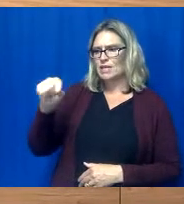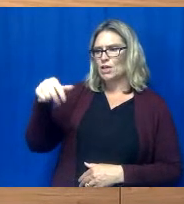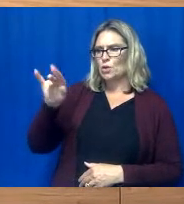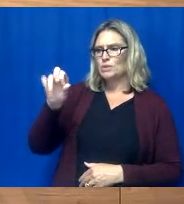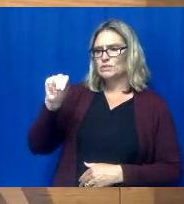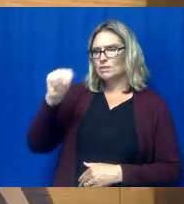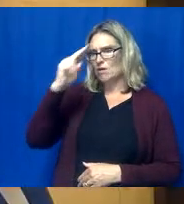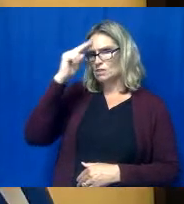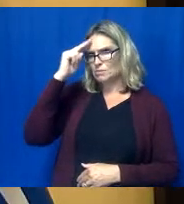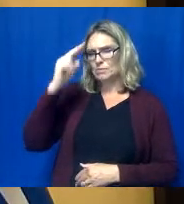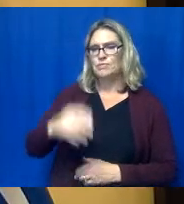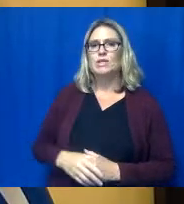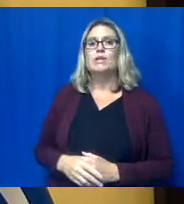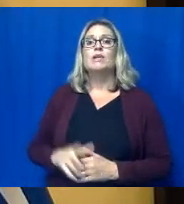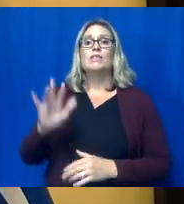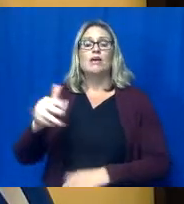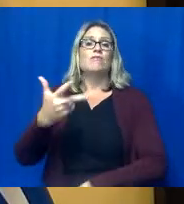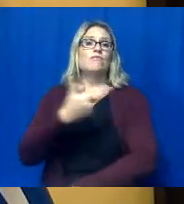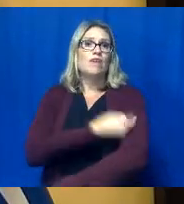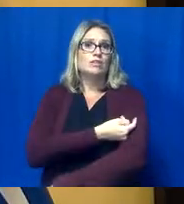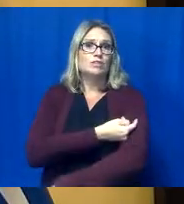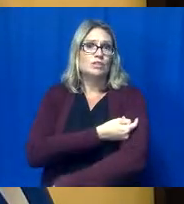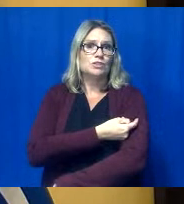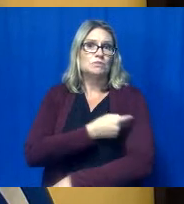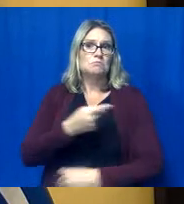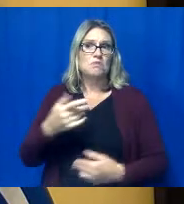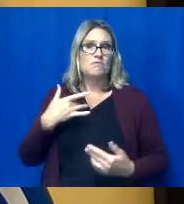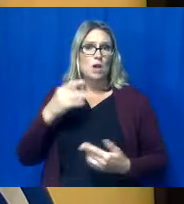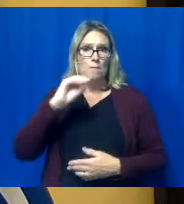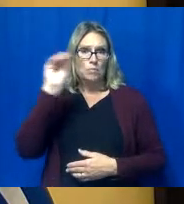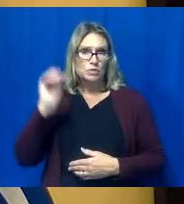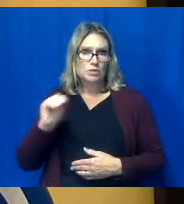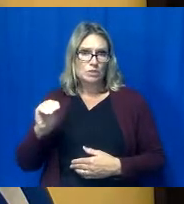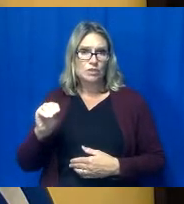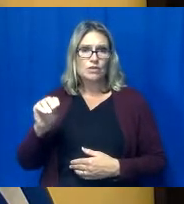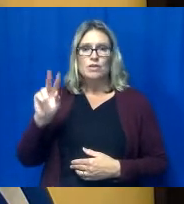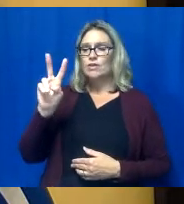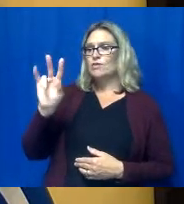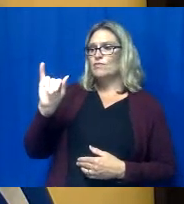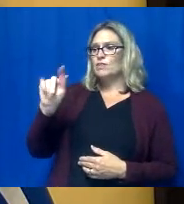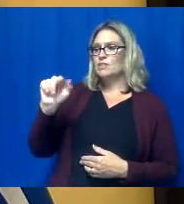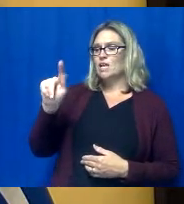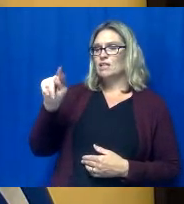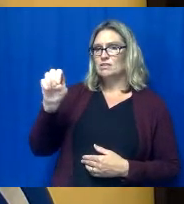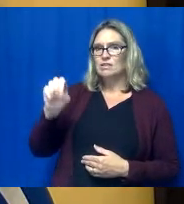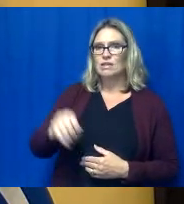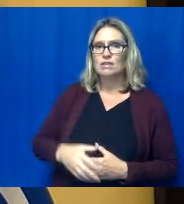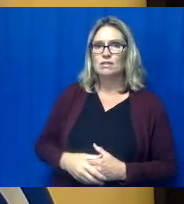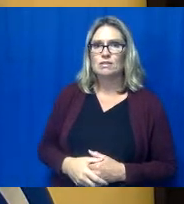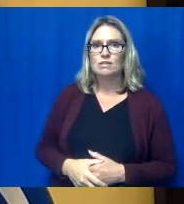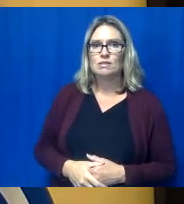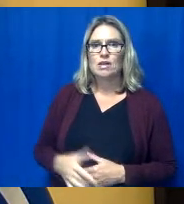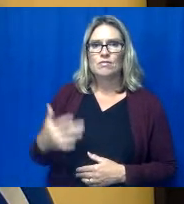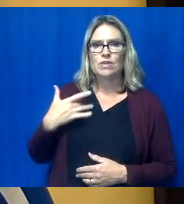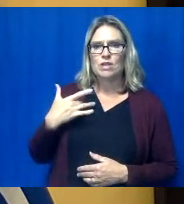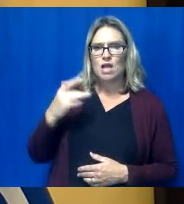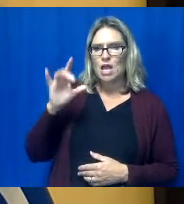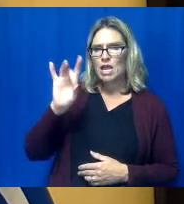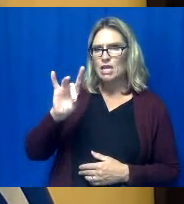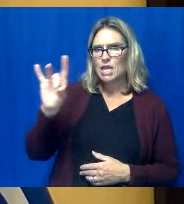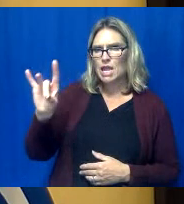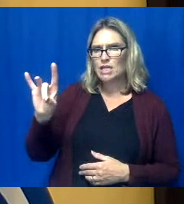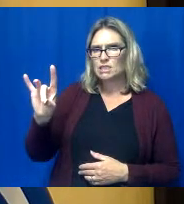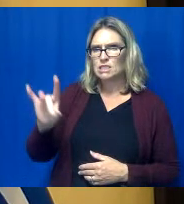The vaccination rate for the Vitality Network is over and beyond 88%, and